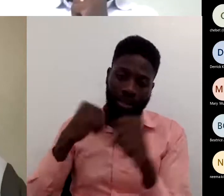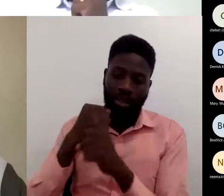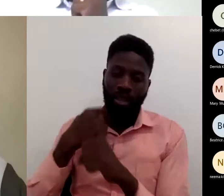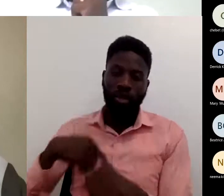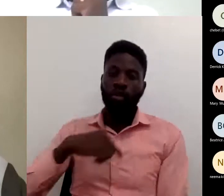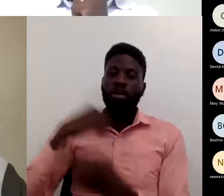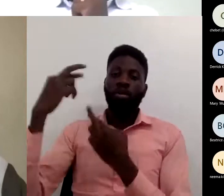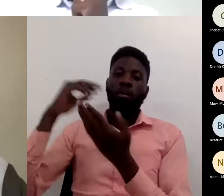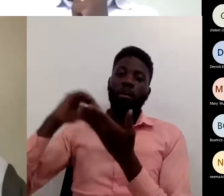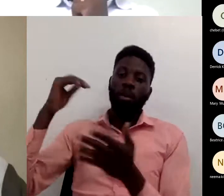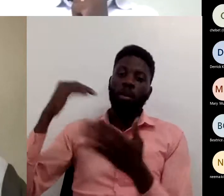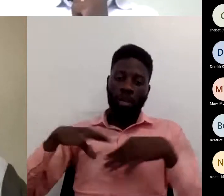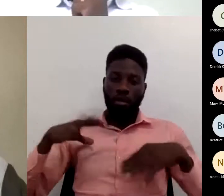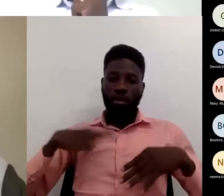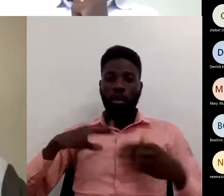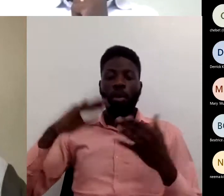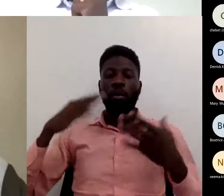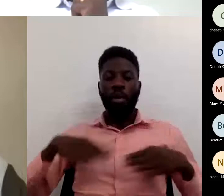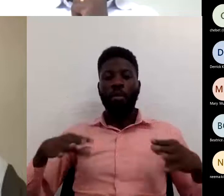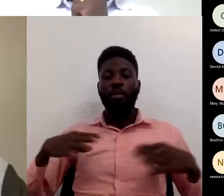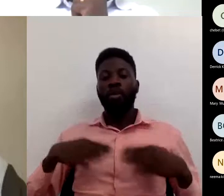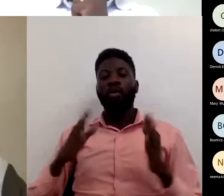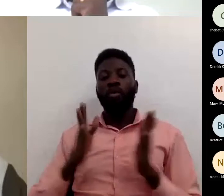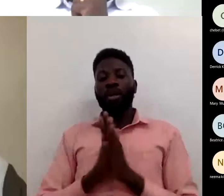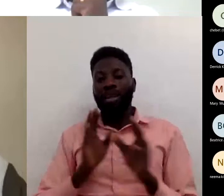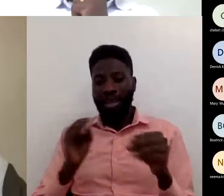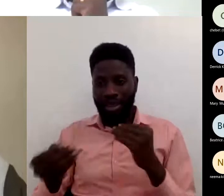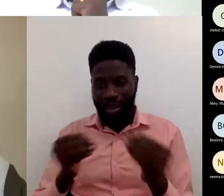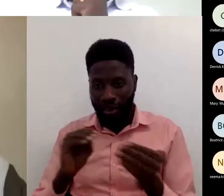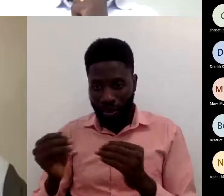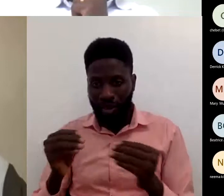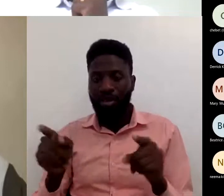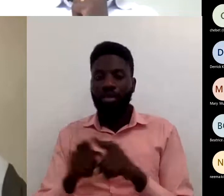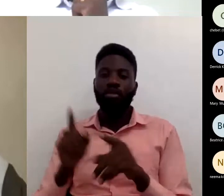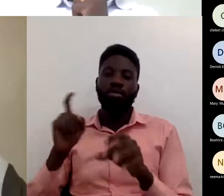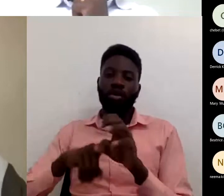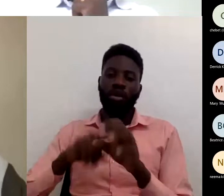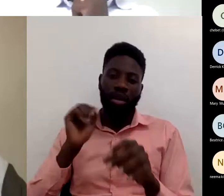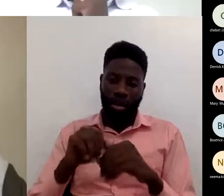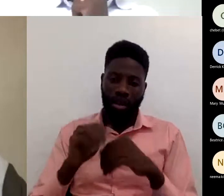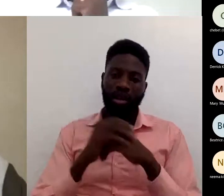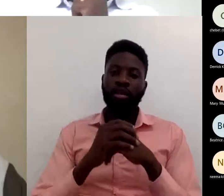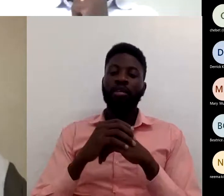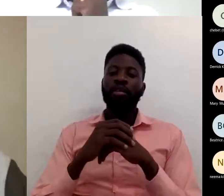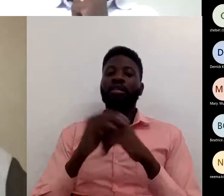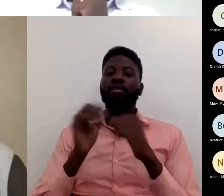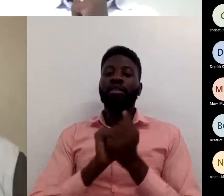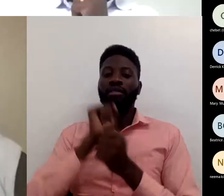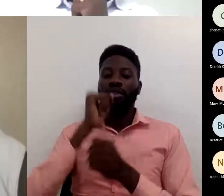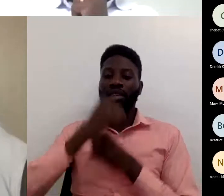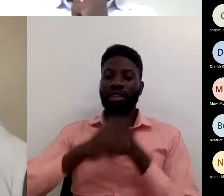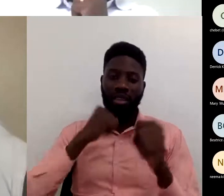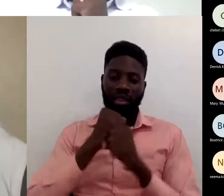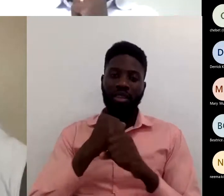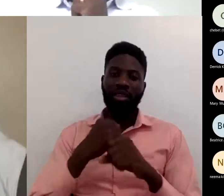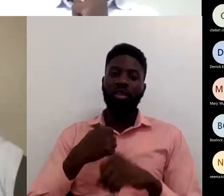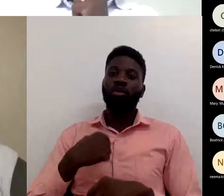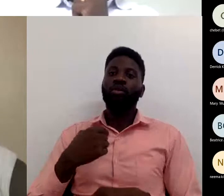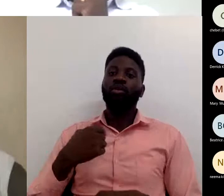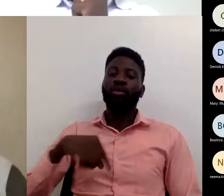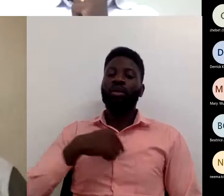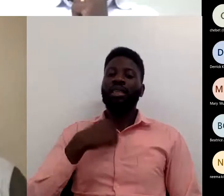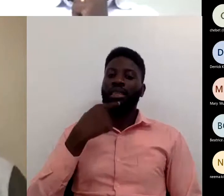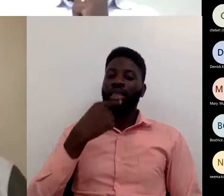more people, especially people who are living with different abilities, to come on board. For 15 years, we did Seeing is Believing, which was